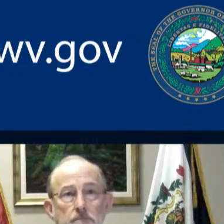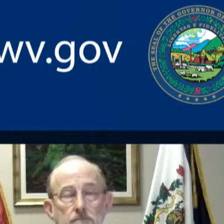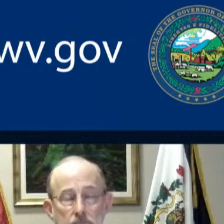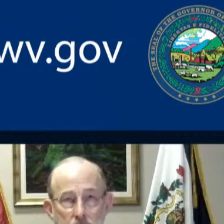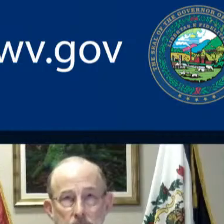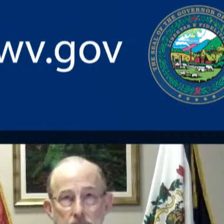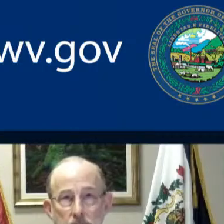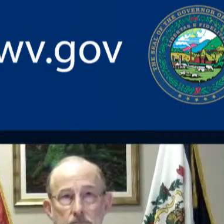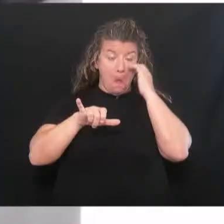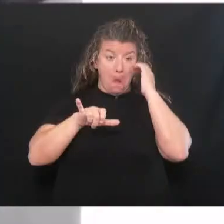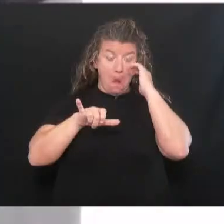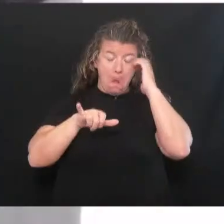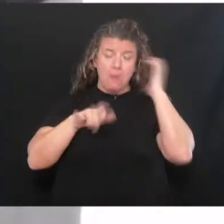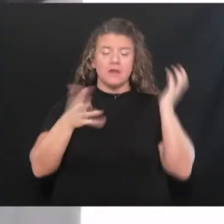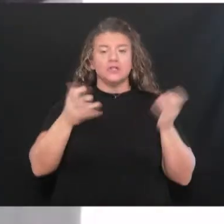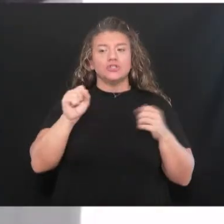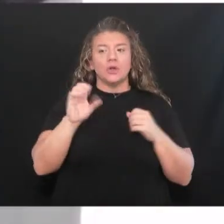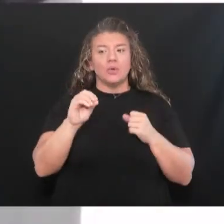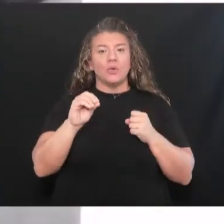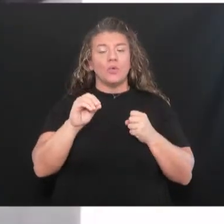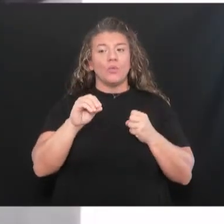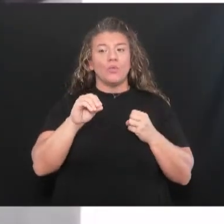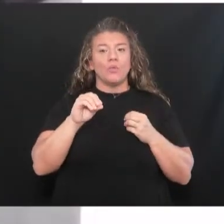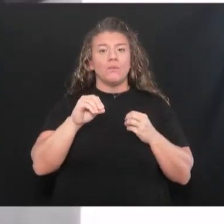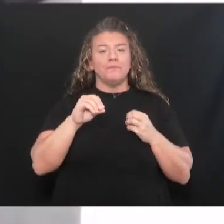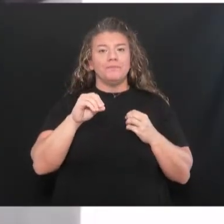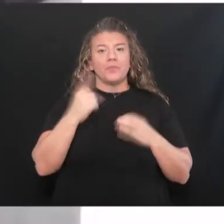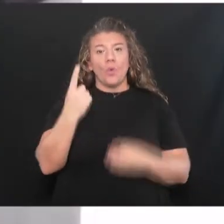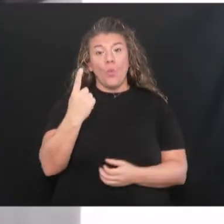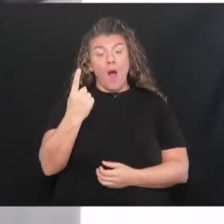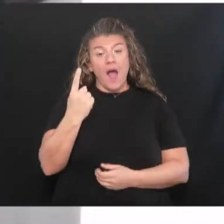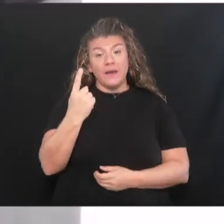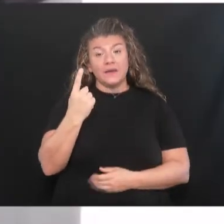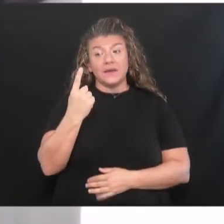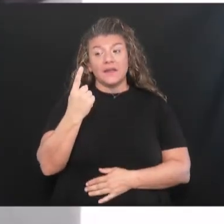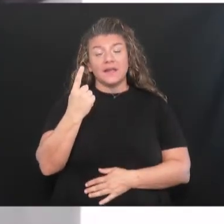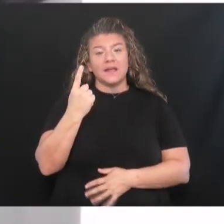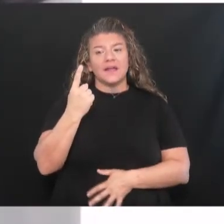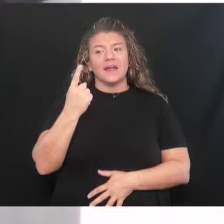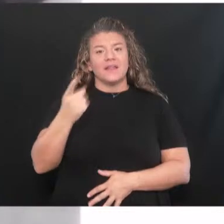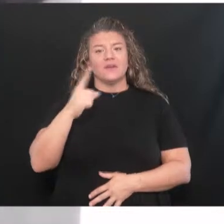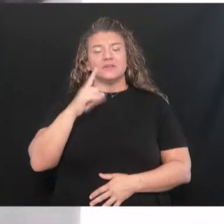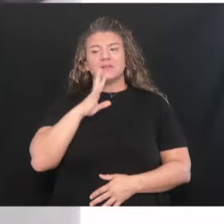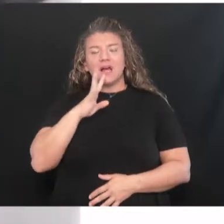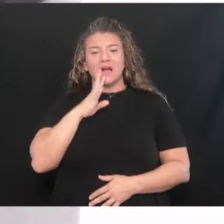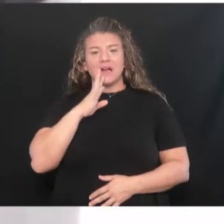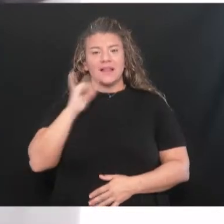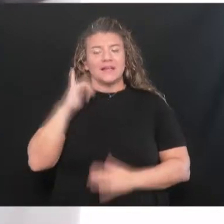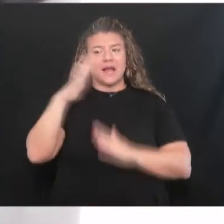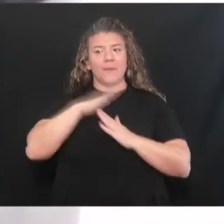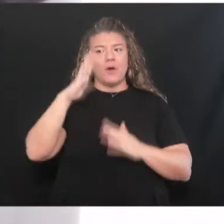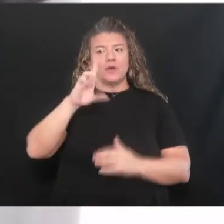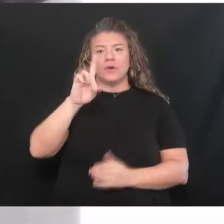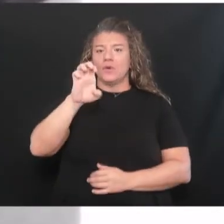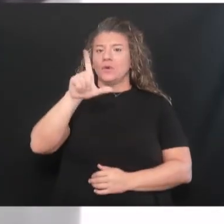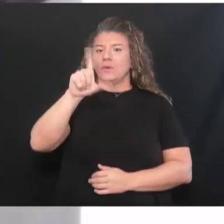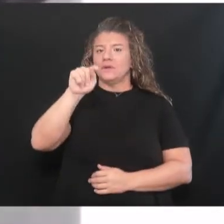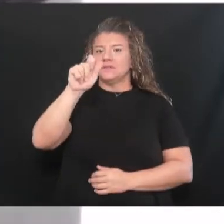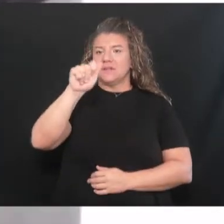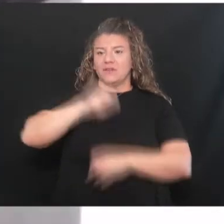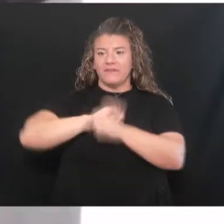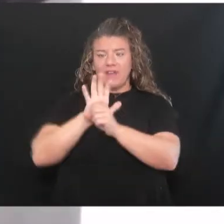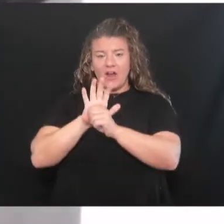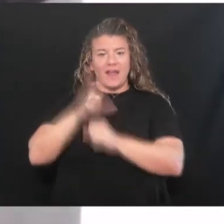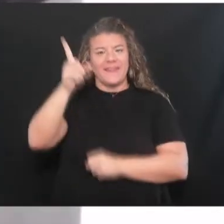Annie. So the one, I believe in the Hilltop one was the Delta variant, Annie, and then half